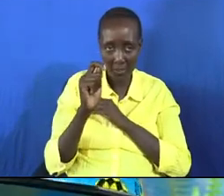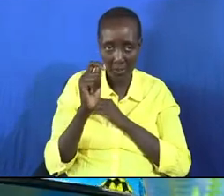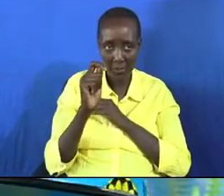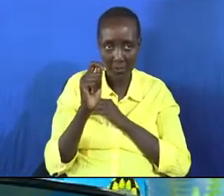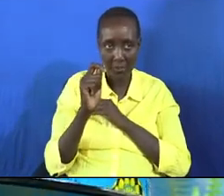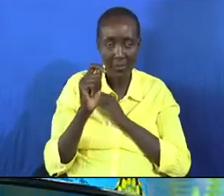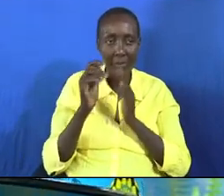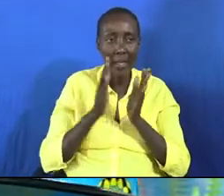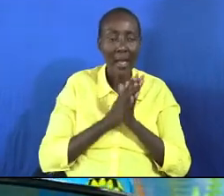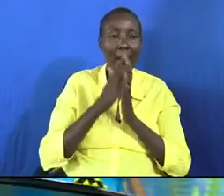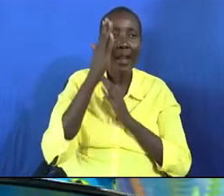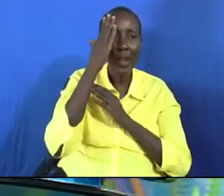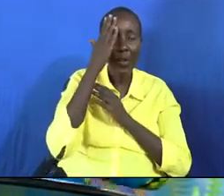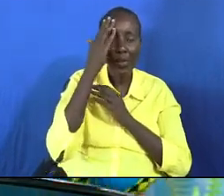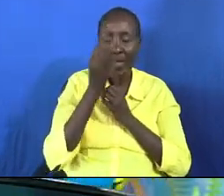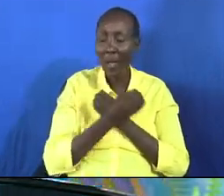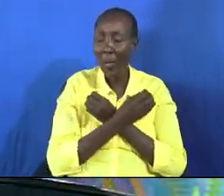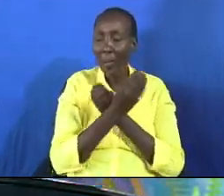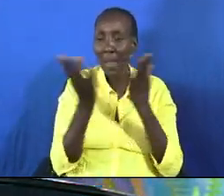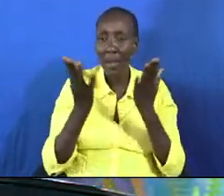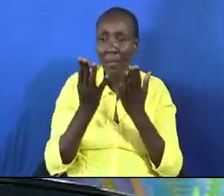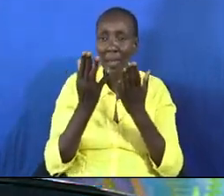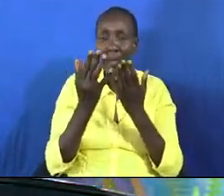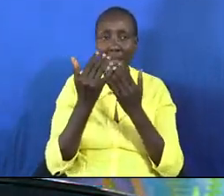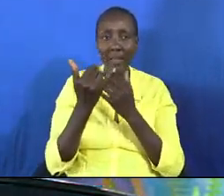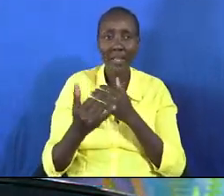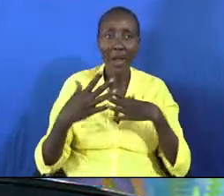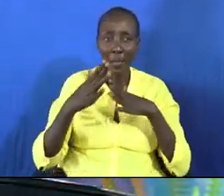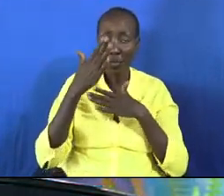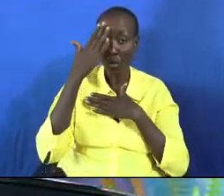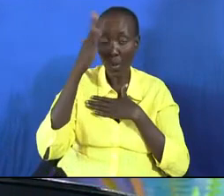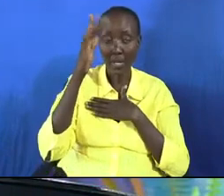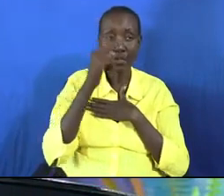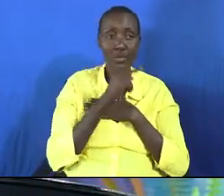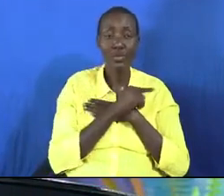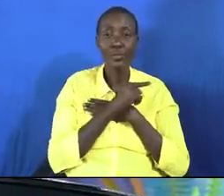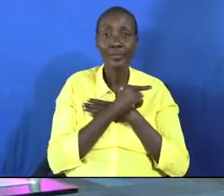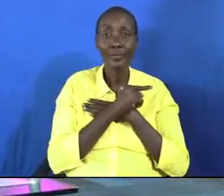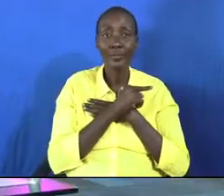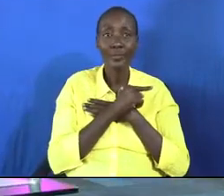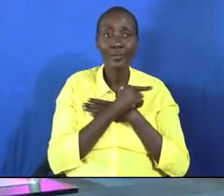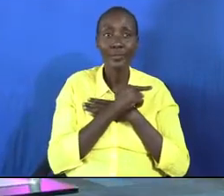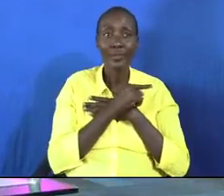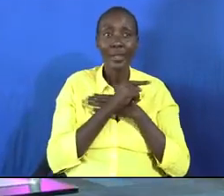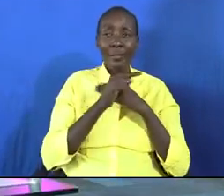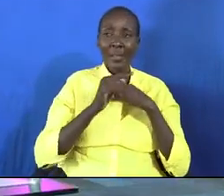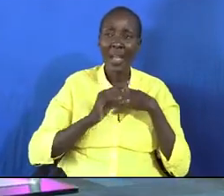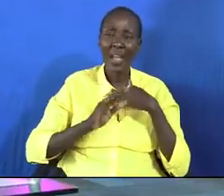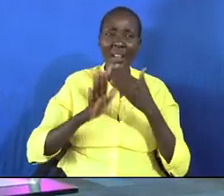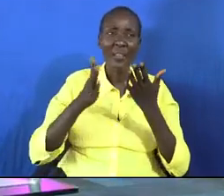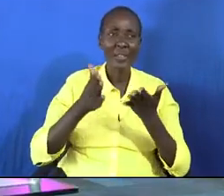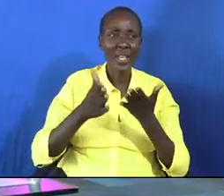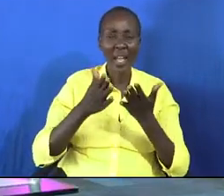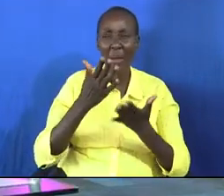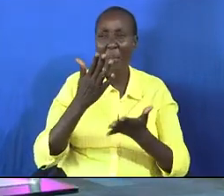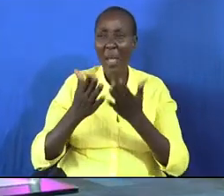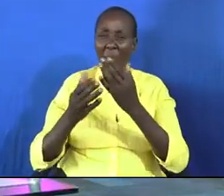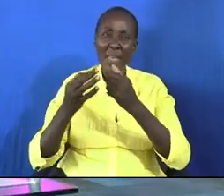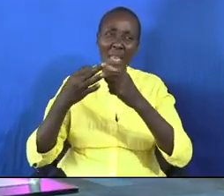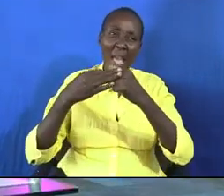And I know there are very many young people here who do not know me. I left this place maybe